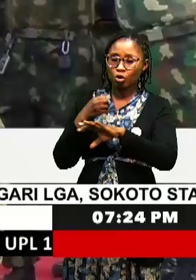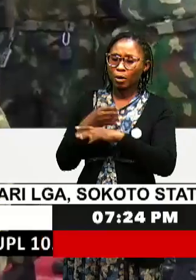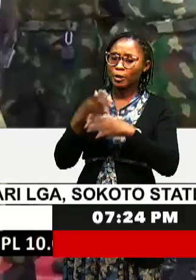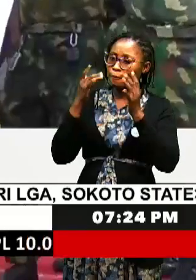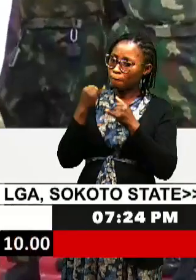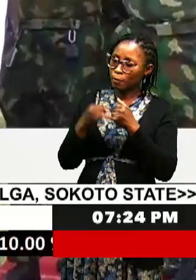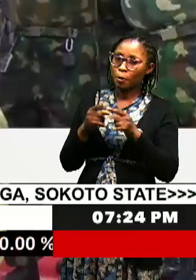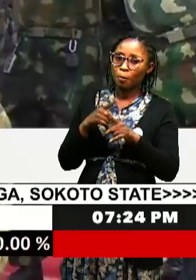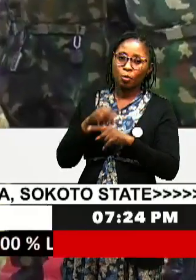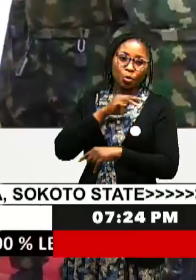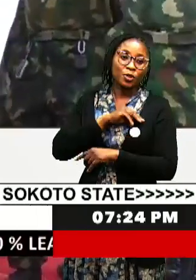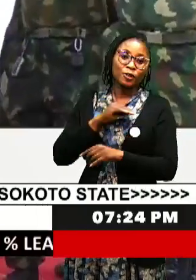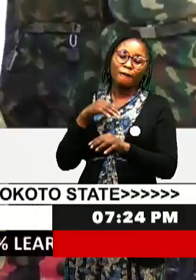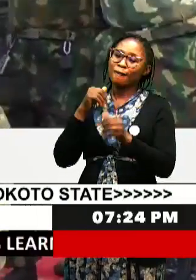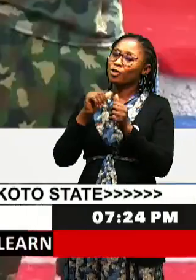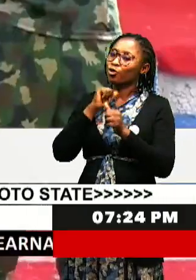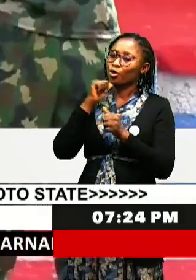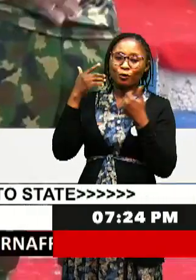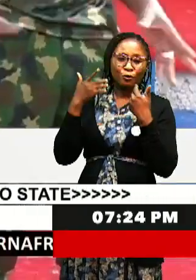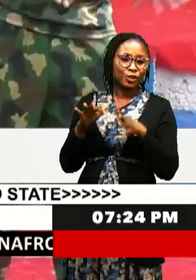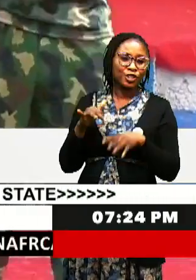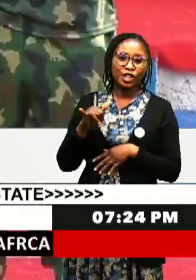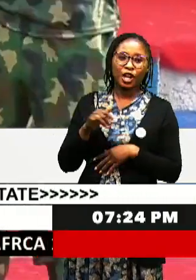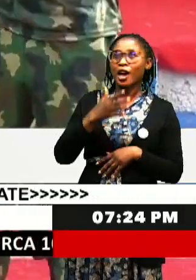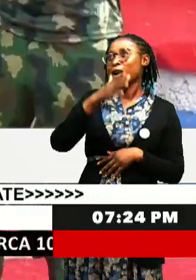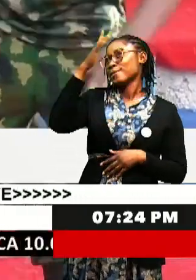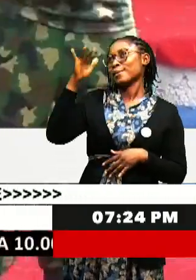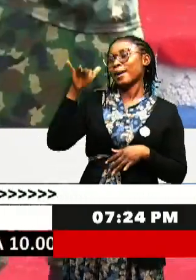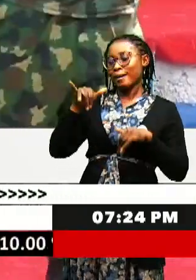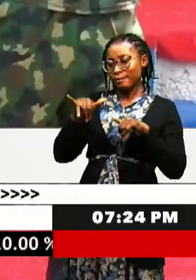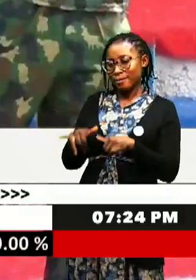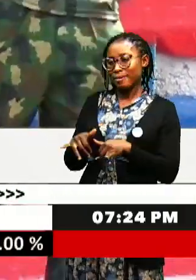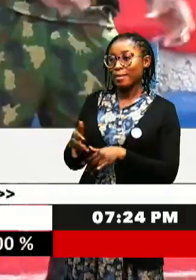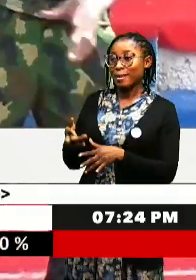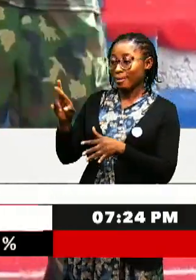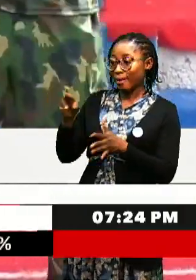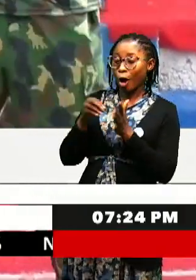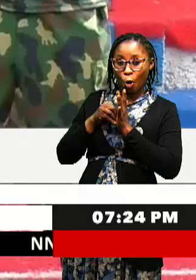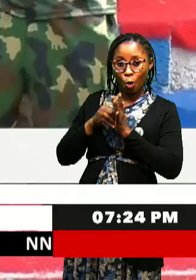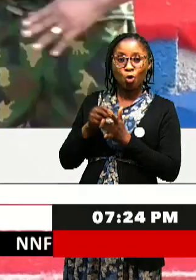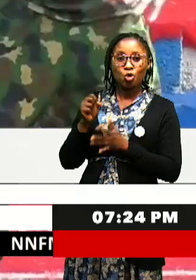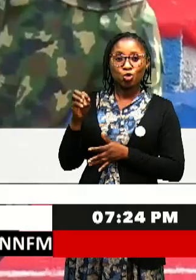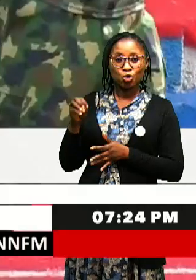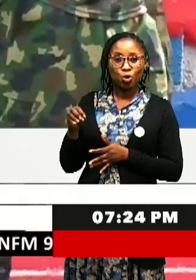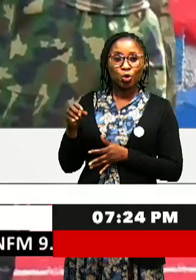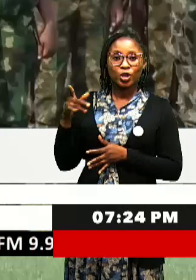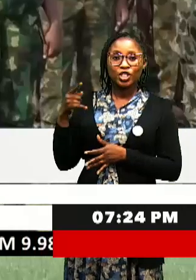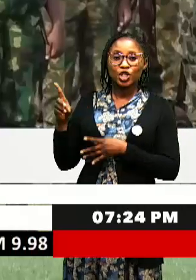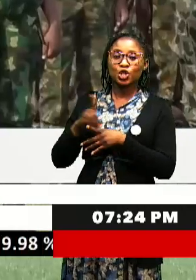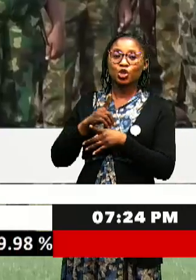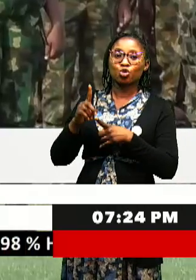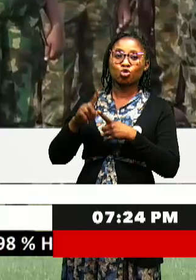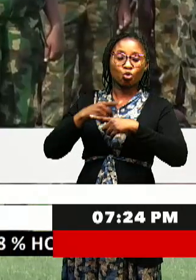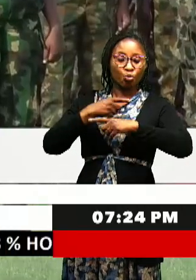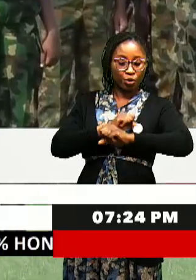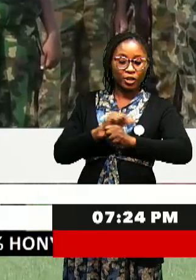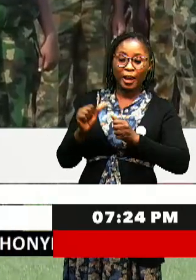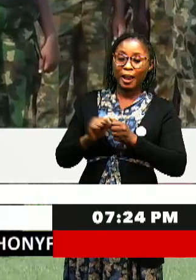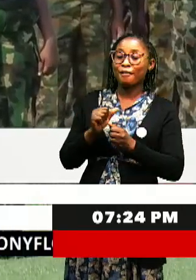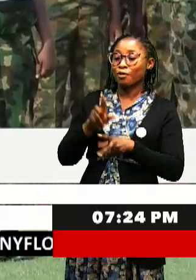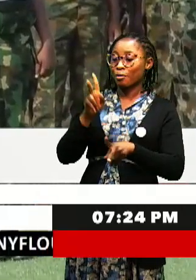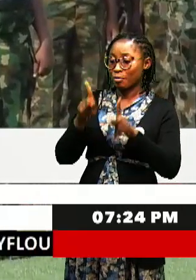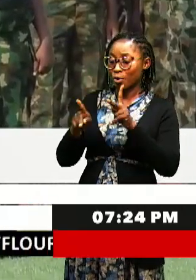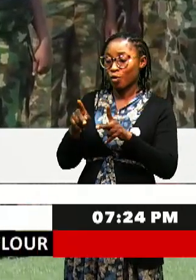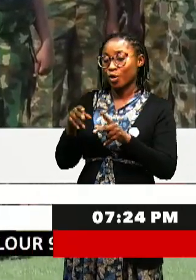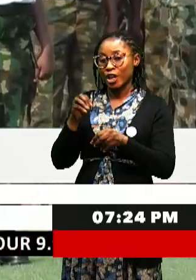mission was far from over. The skies remained theirs, and so did the duty to protect every inch of